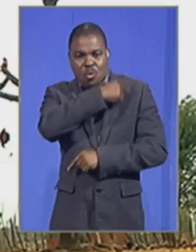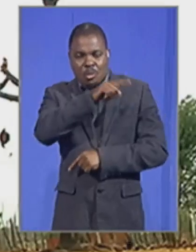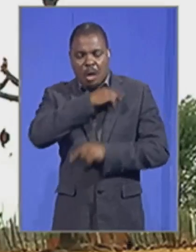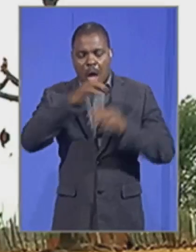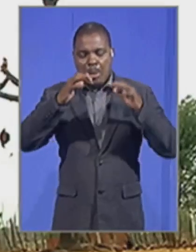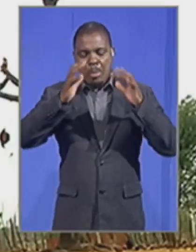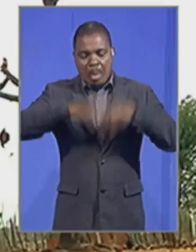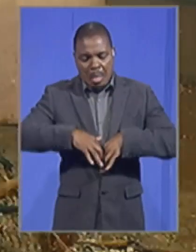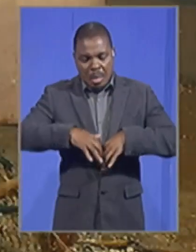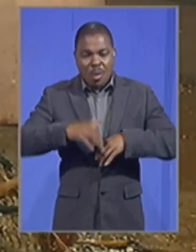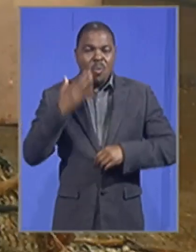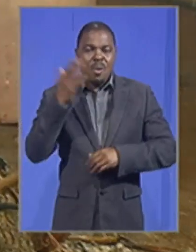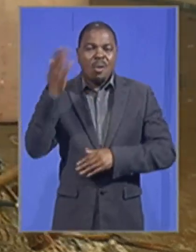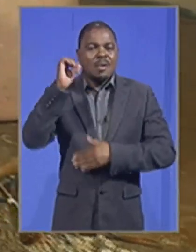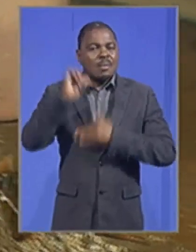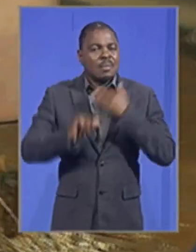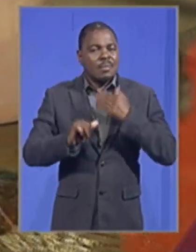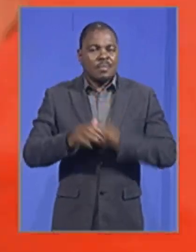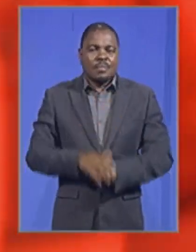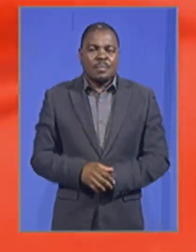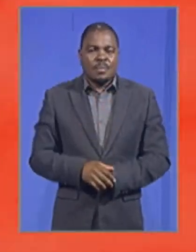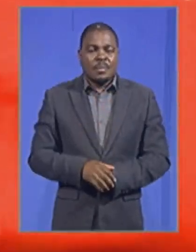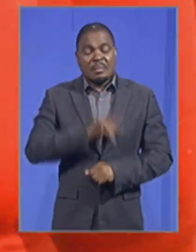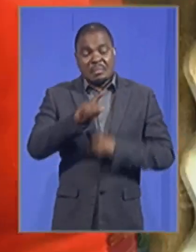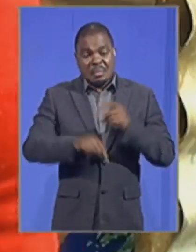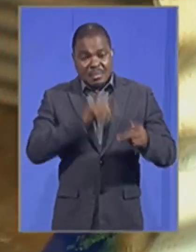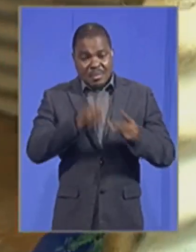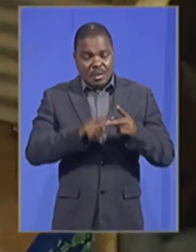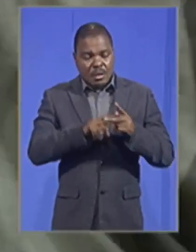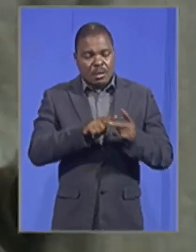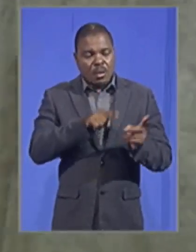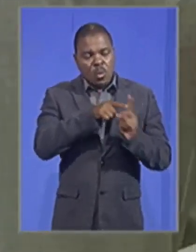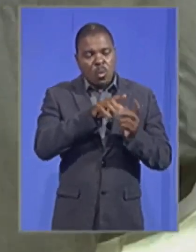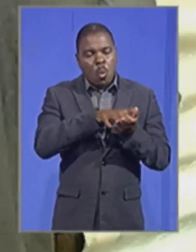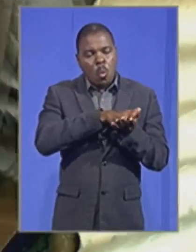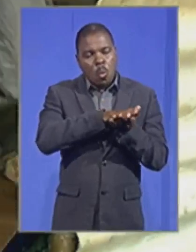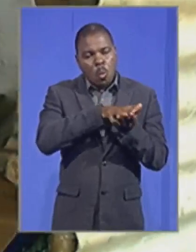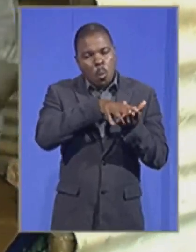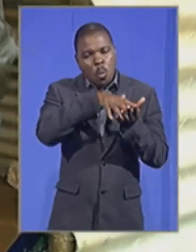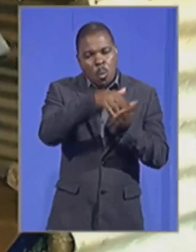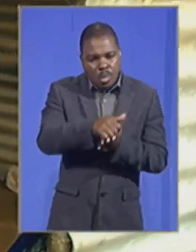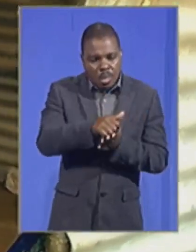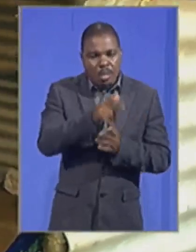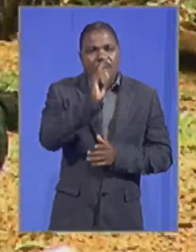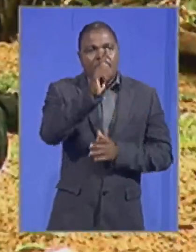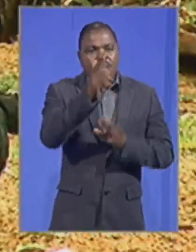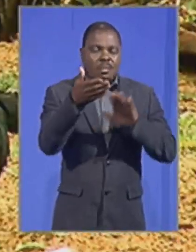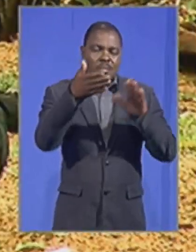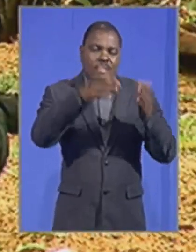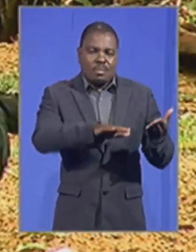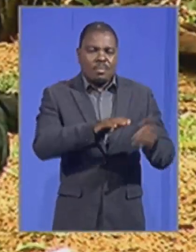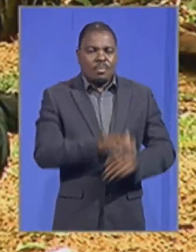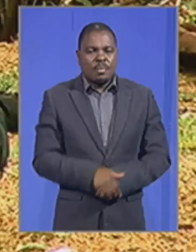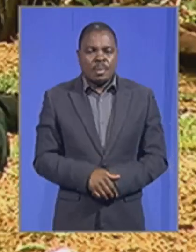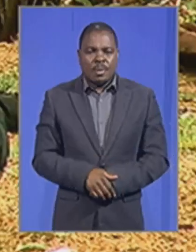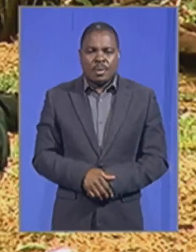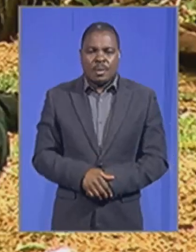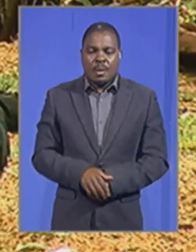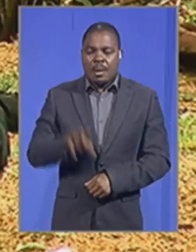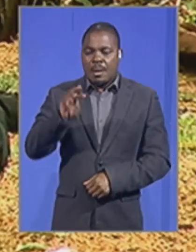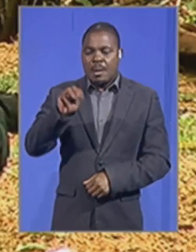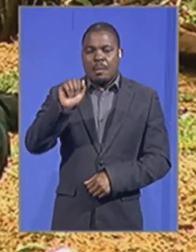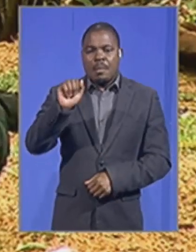kwa bookelong, mme tiragalo eno e mo dirile bokoa pele a tlhokafala. Ka sepetleleng sa